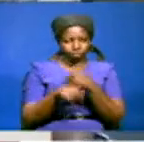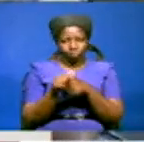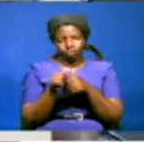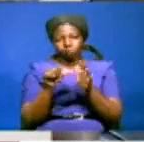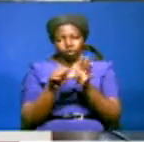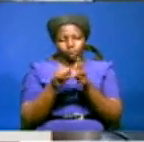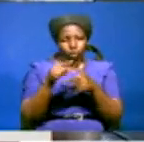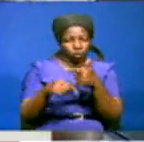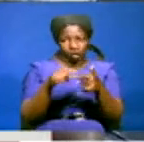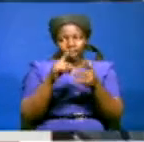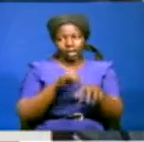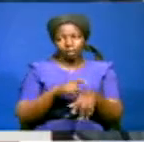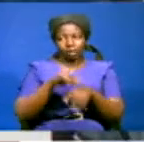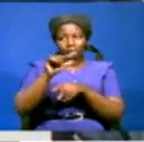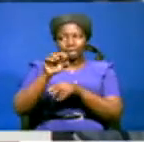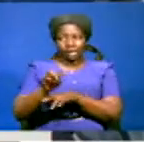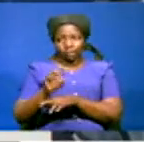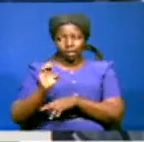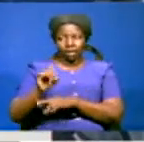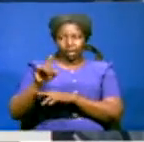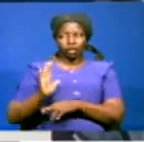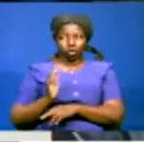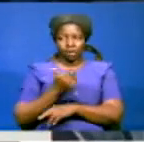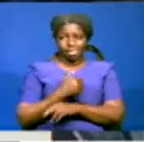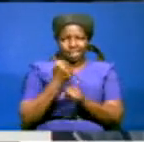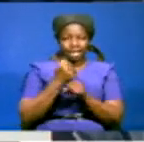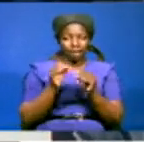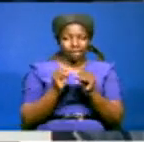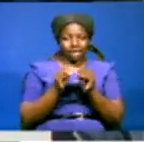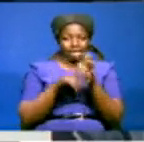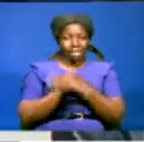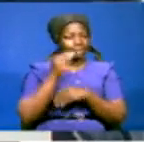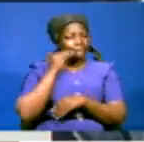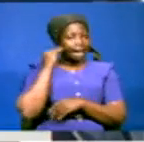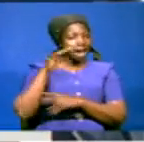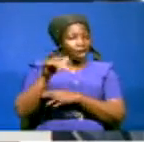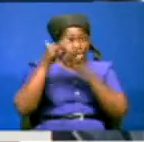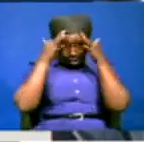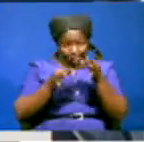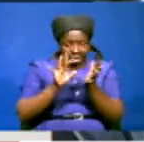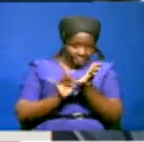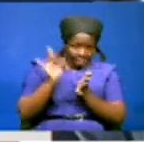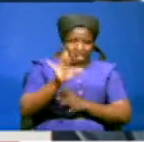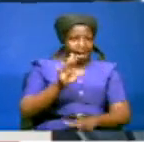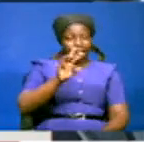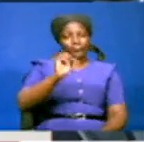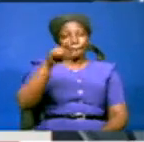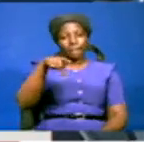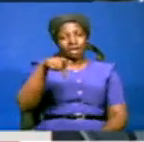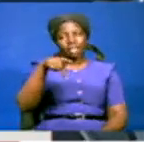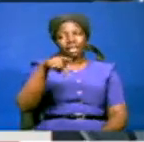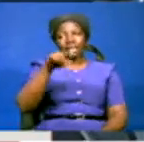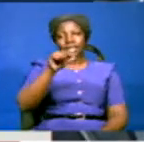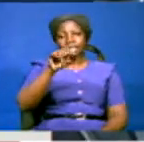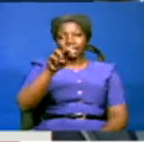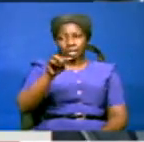Committee held a meeting at Ogam Trading Center in Siaya County and resolved to kick out GEM legislator and some of his allies